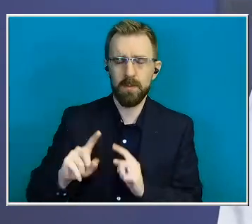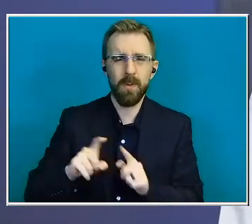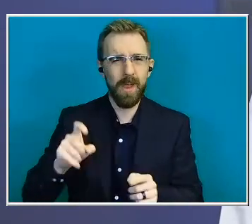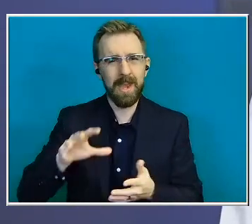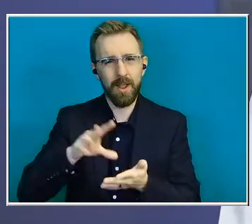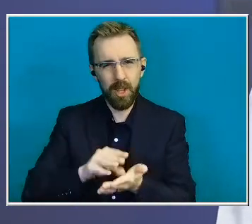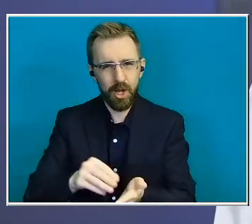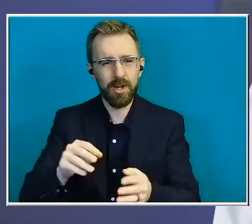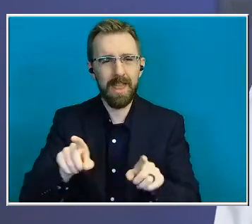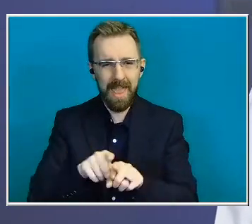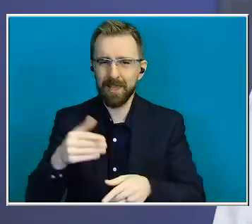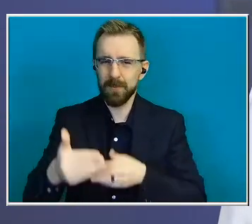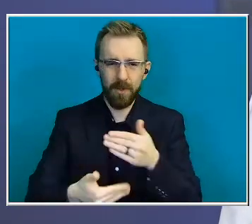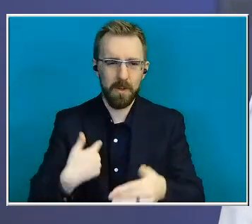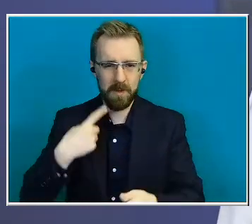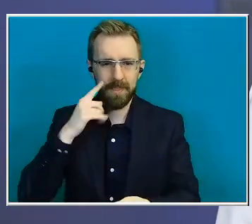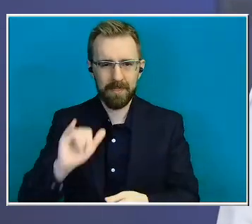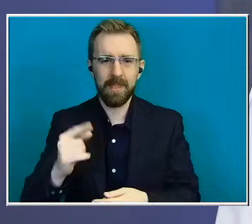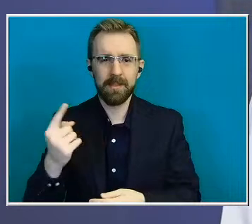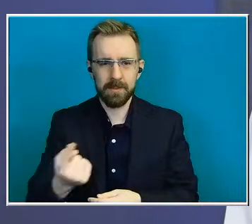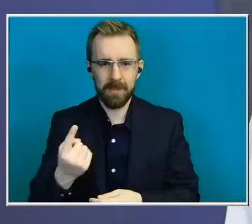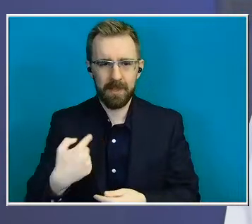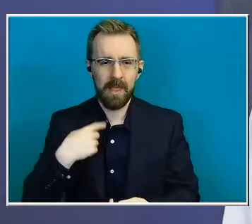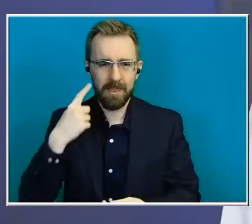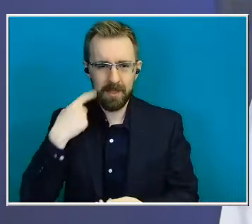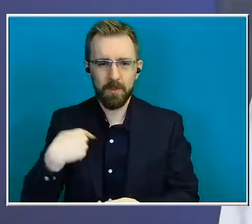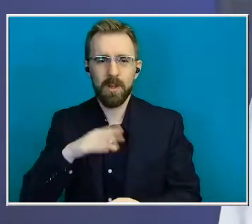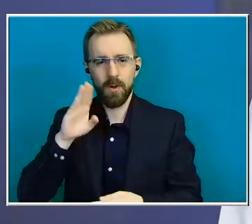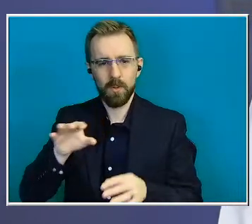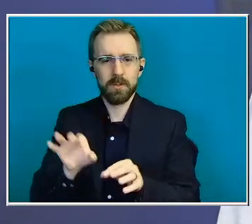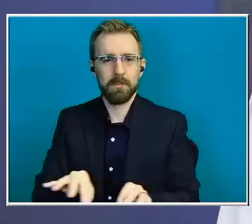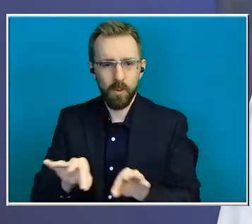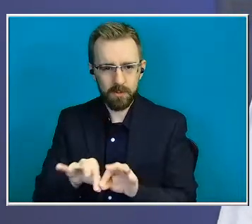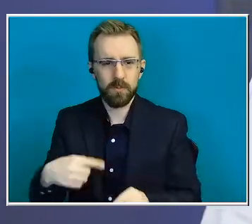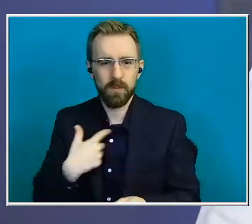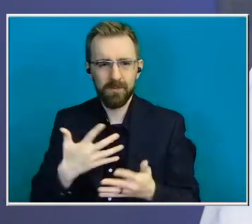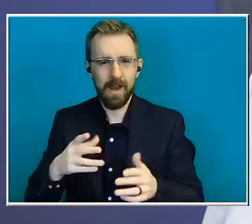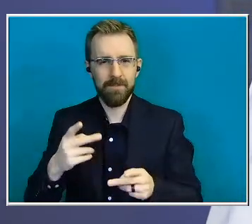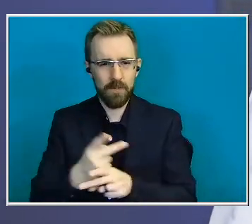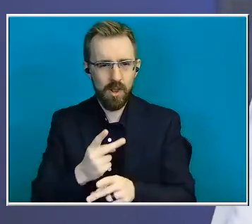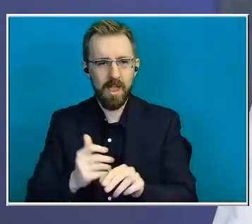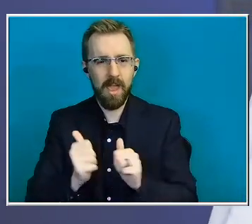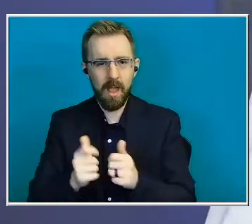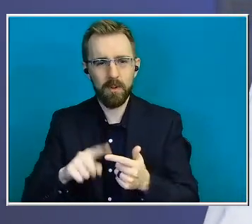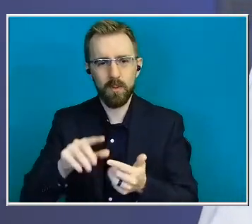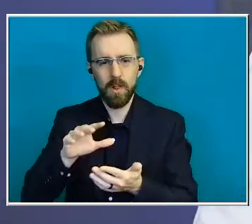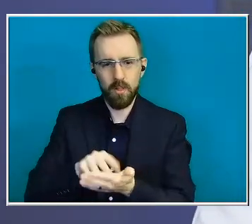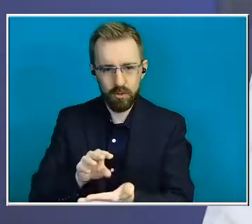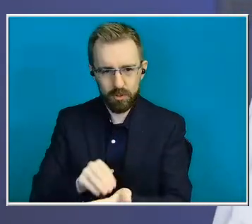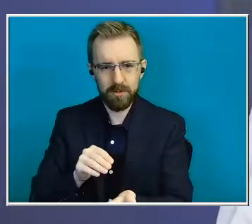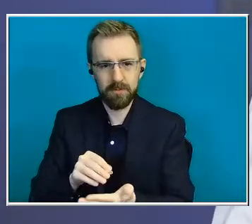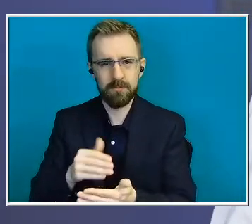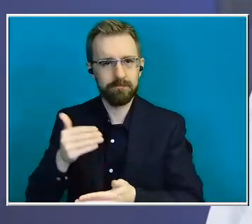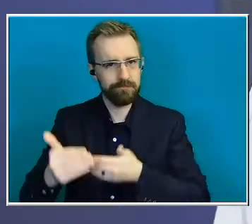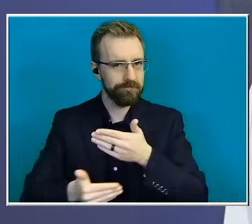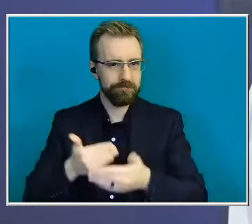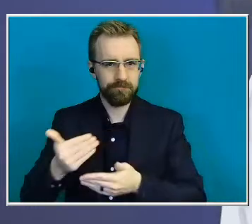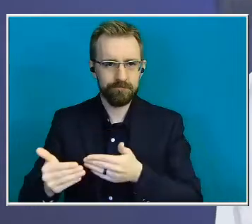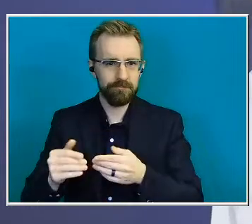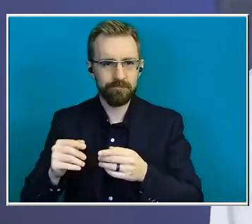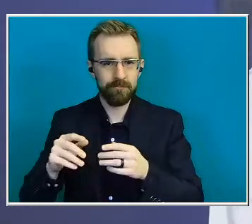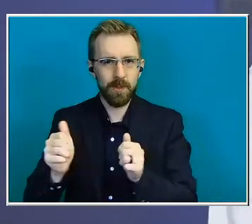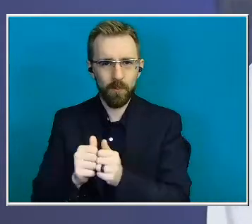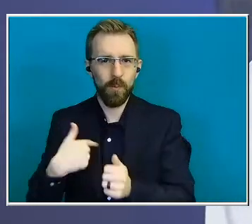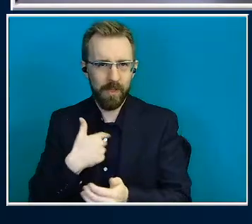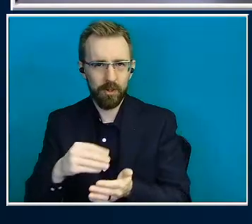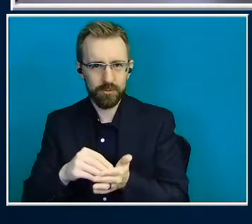it's something that I think we know is important, and we've kind of figured out how to learn along kind of with our students and everybody else.